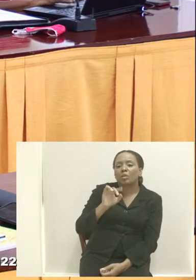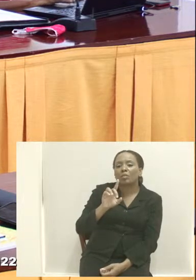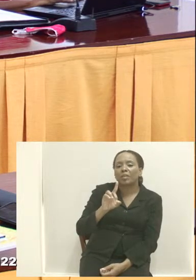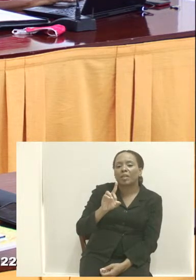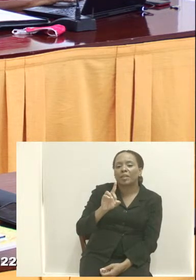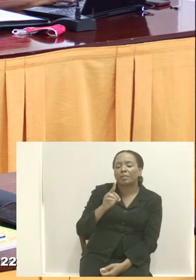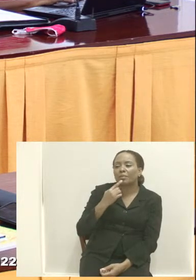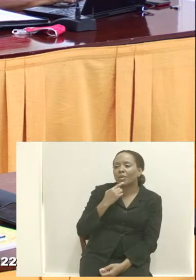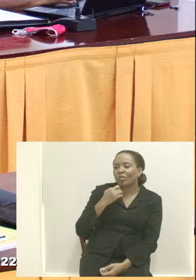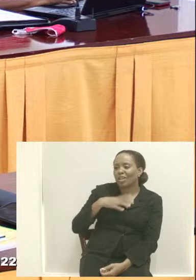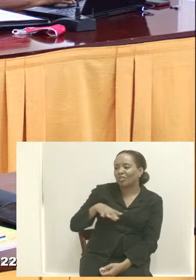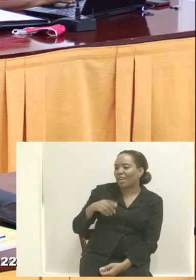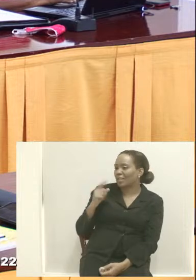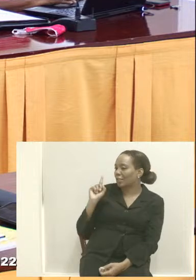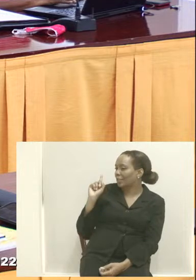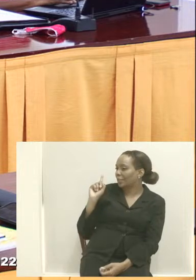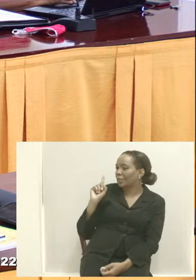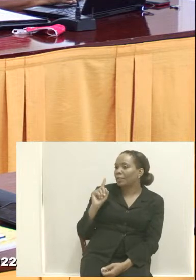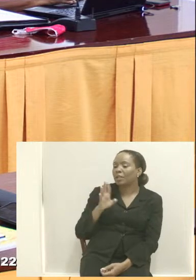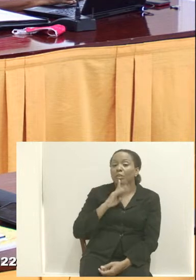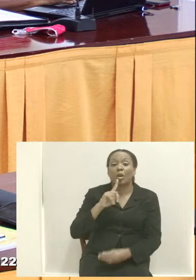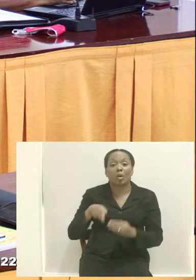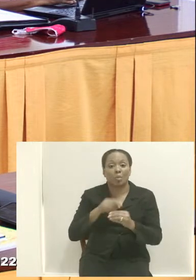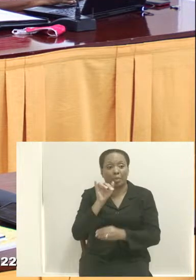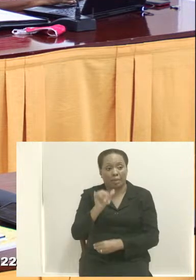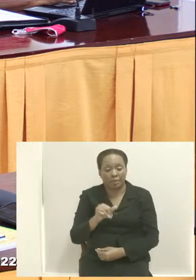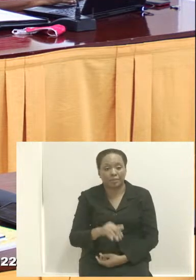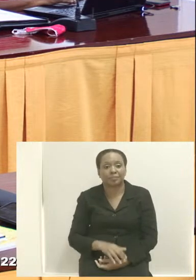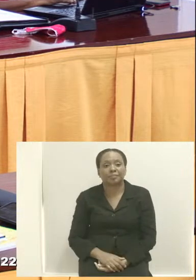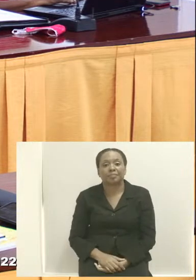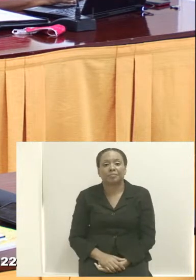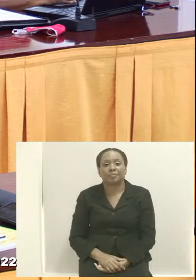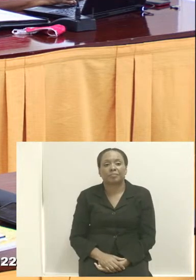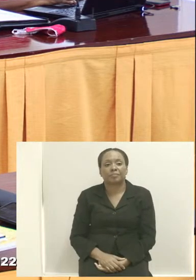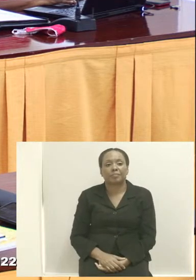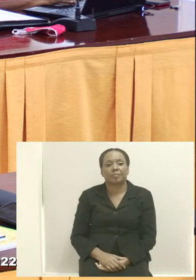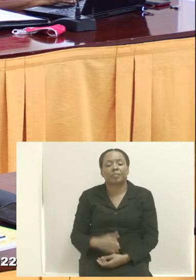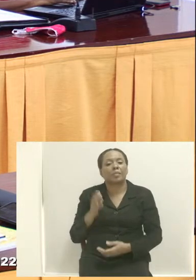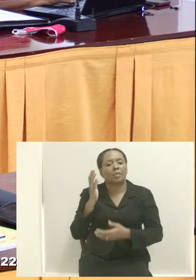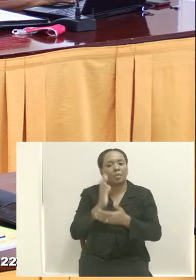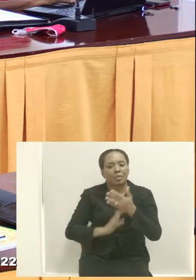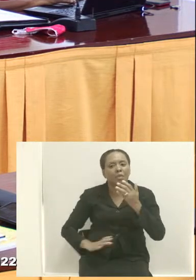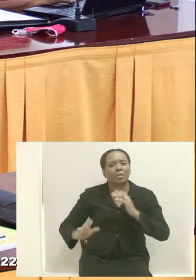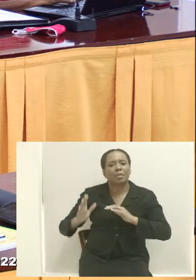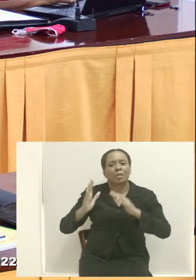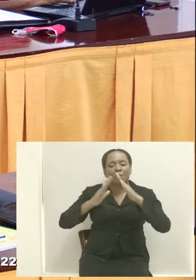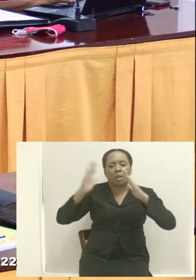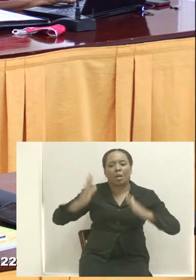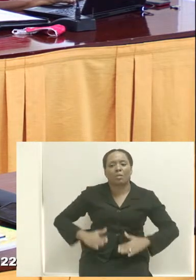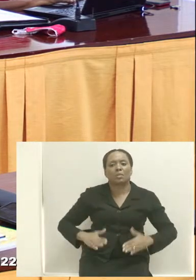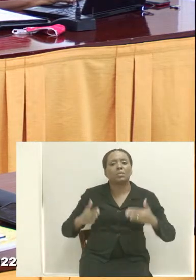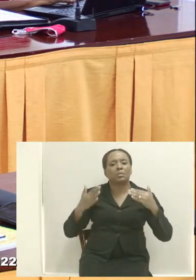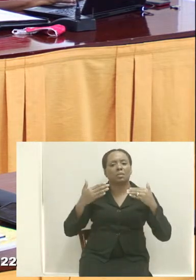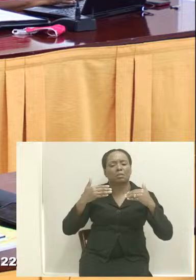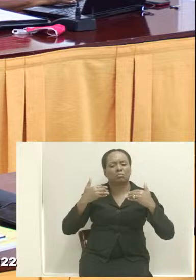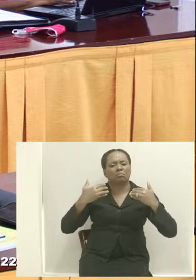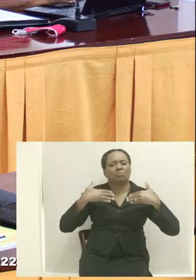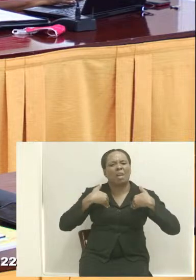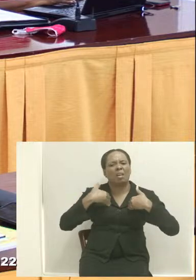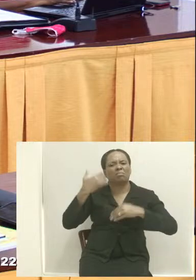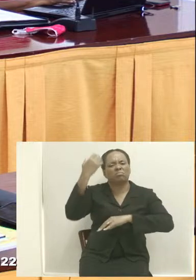that structural integrity. What perhaps the household does not have is the